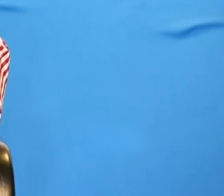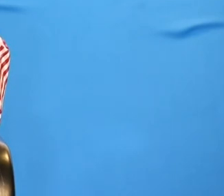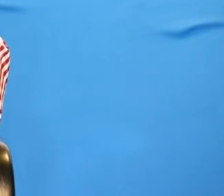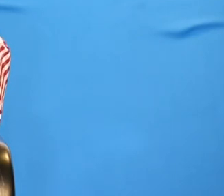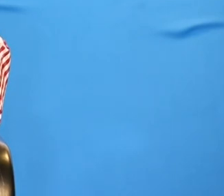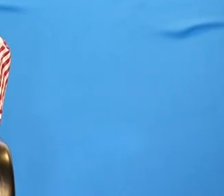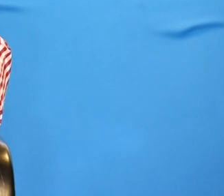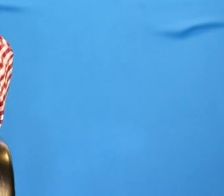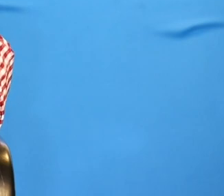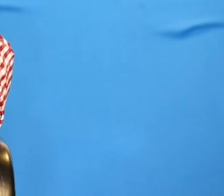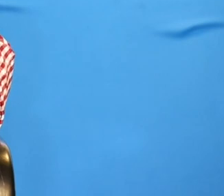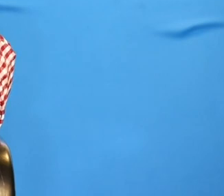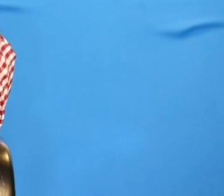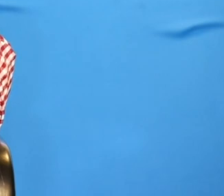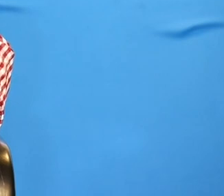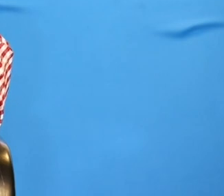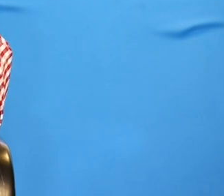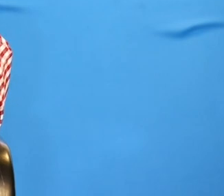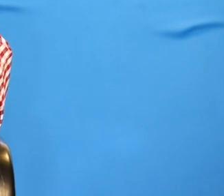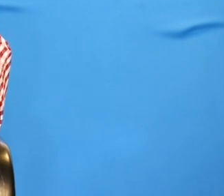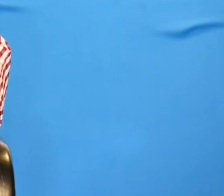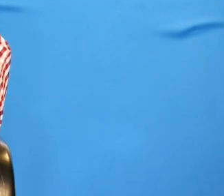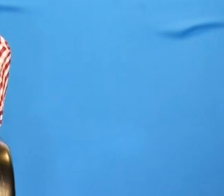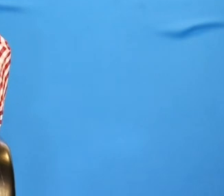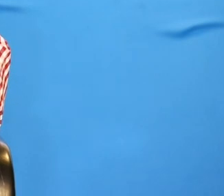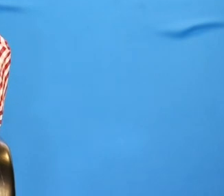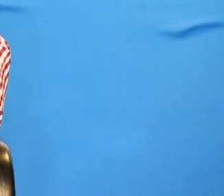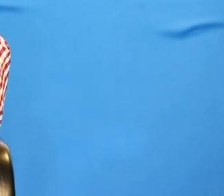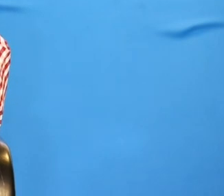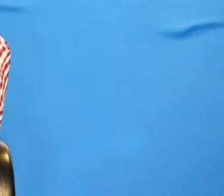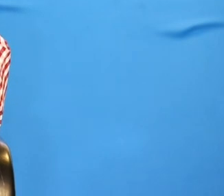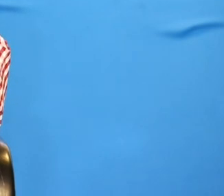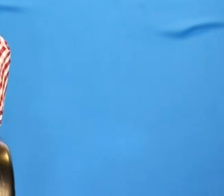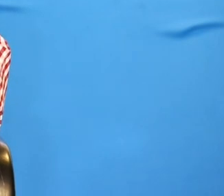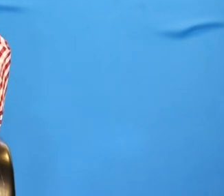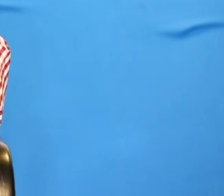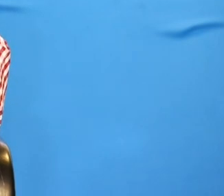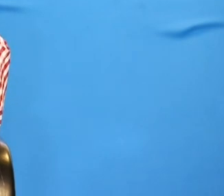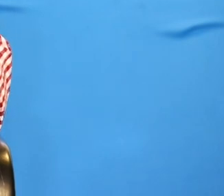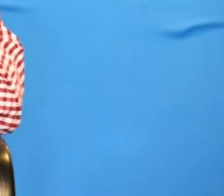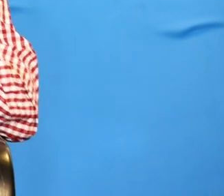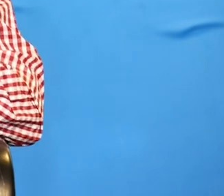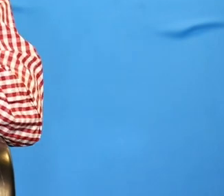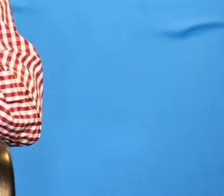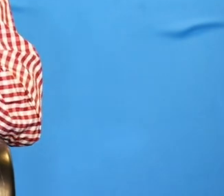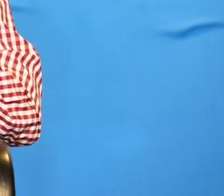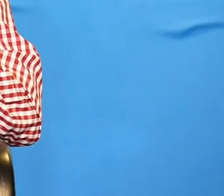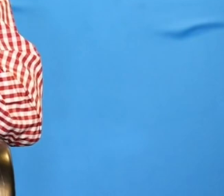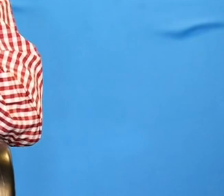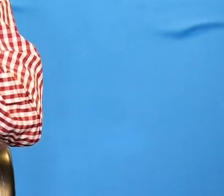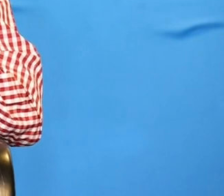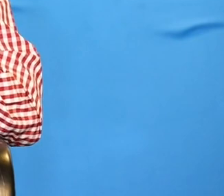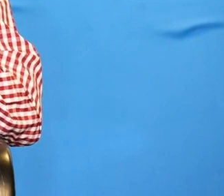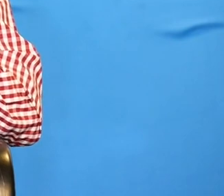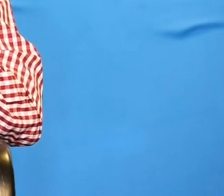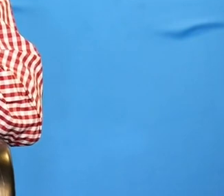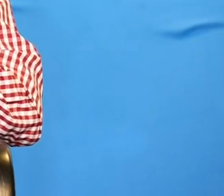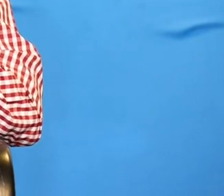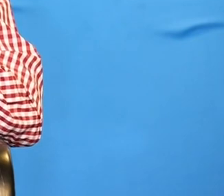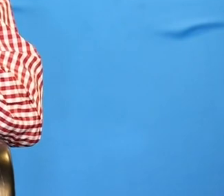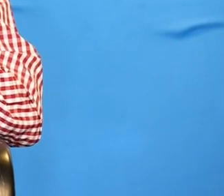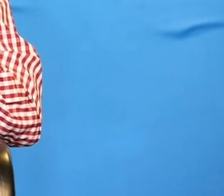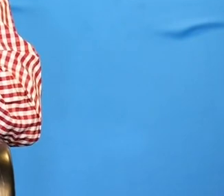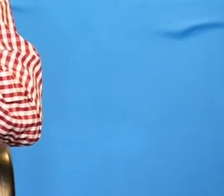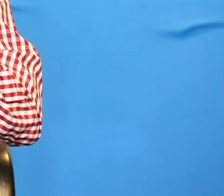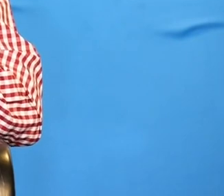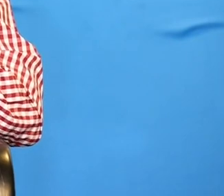how you helped the Israelites get behind the walls. And I pray that by faith, we may